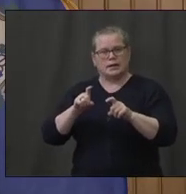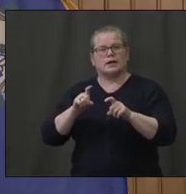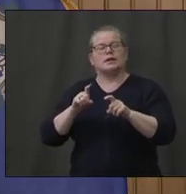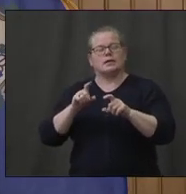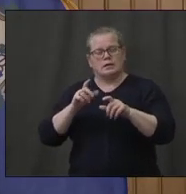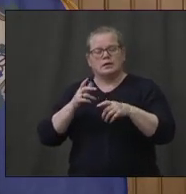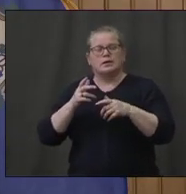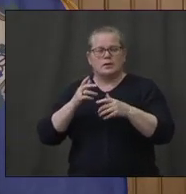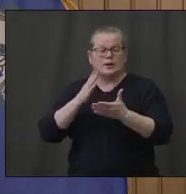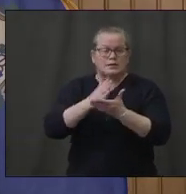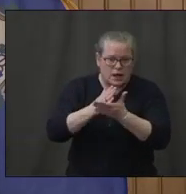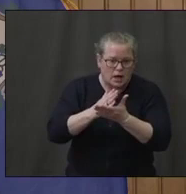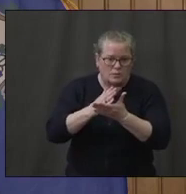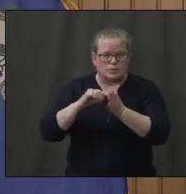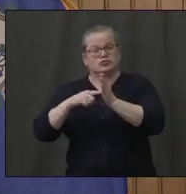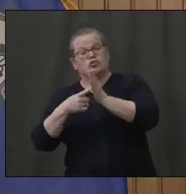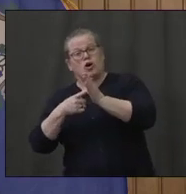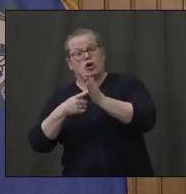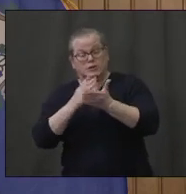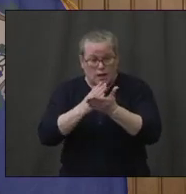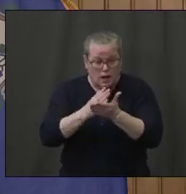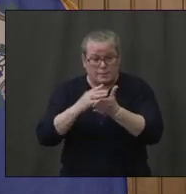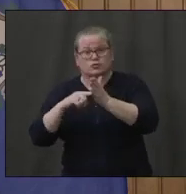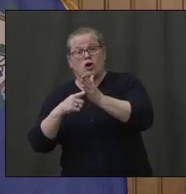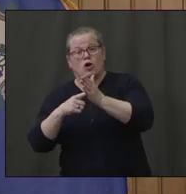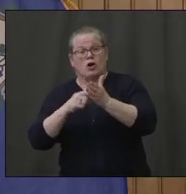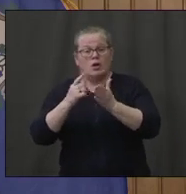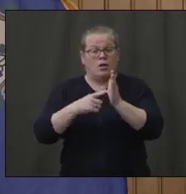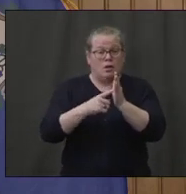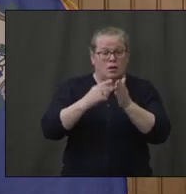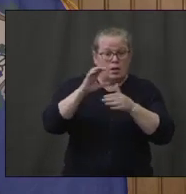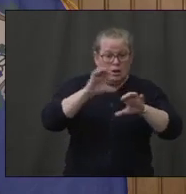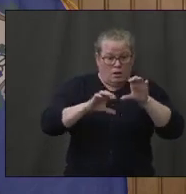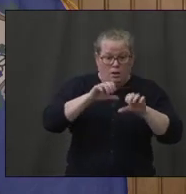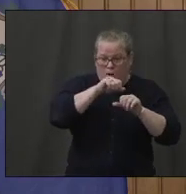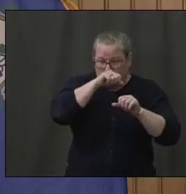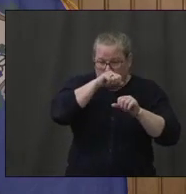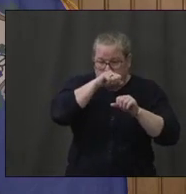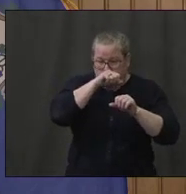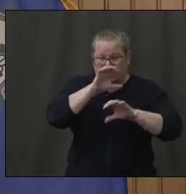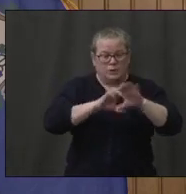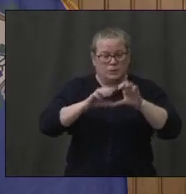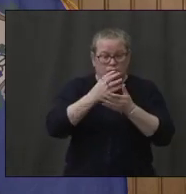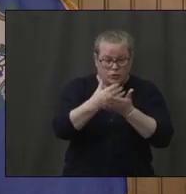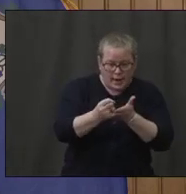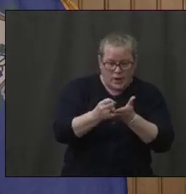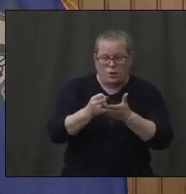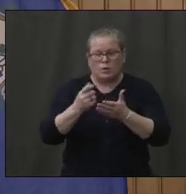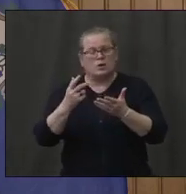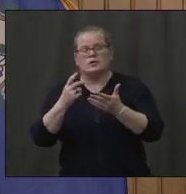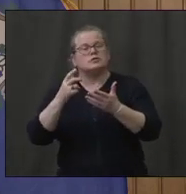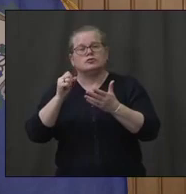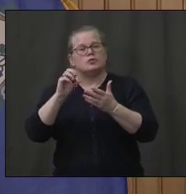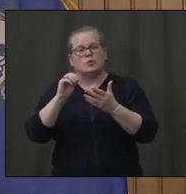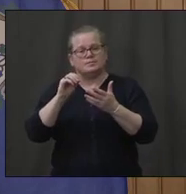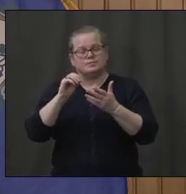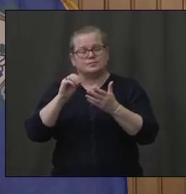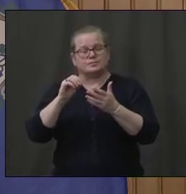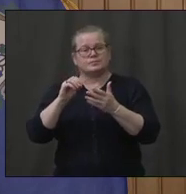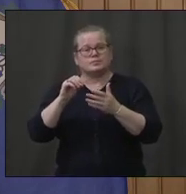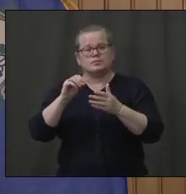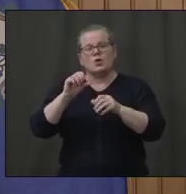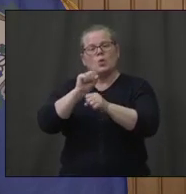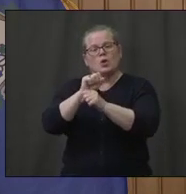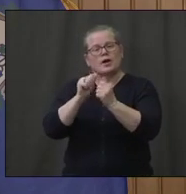the reagents. We found new protocols for the people who are administering the tests so we can save PPE. You heard what we're doing with Abbott.